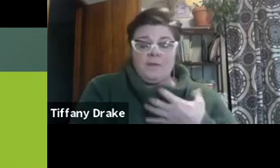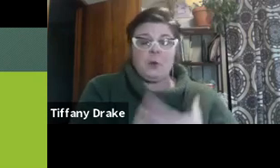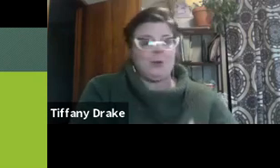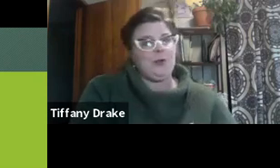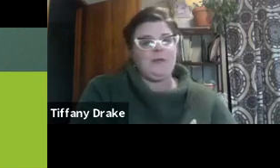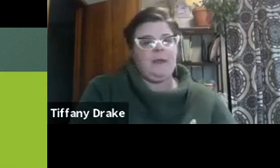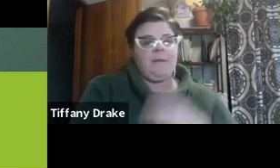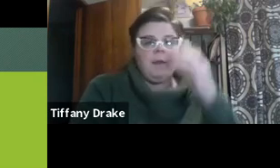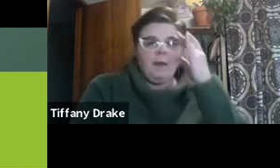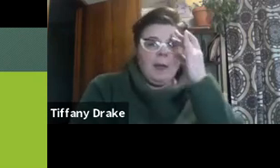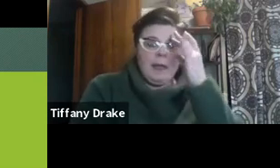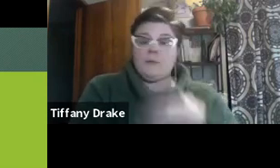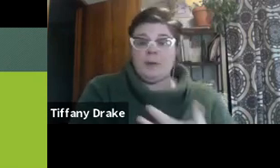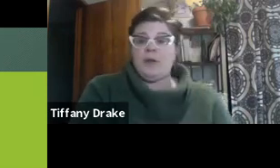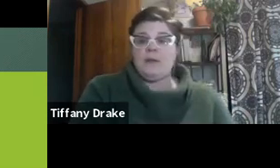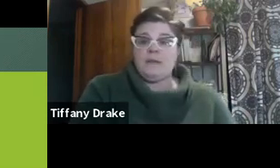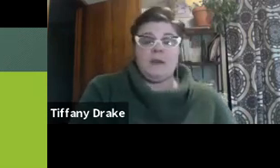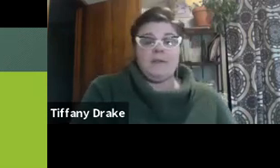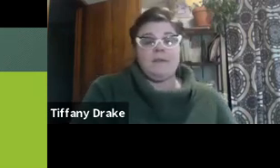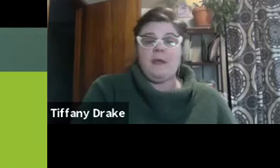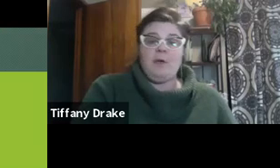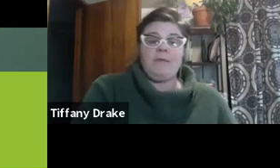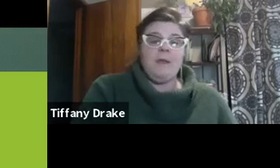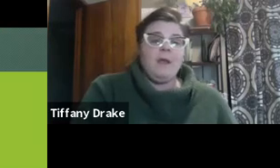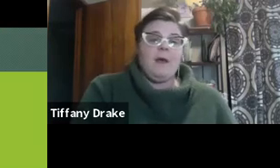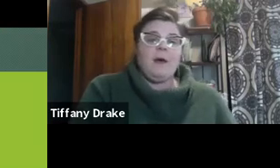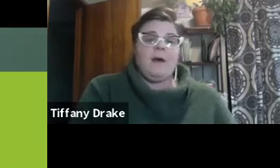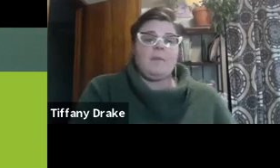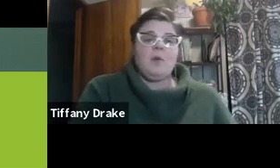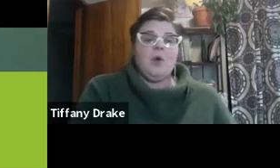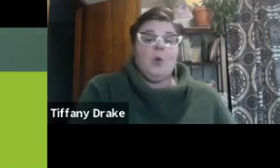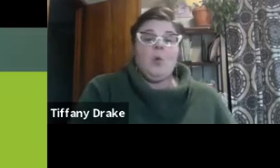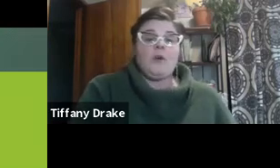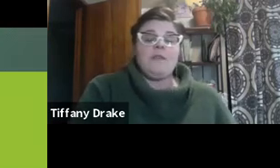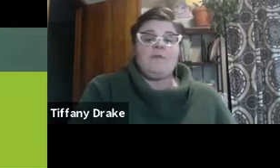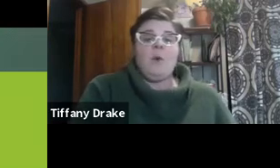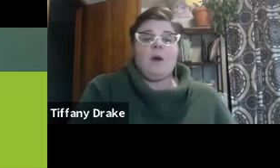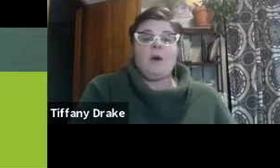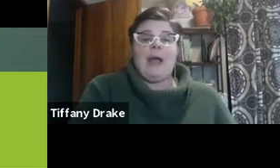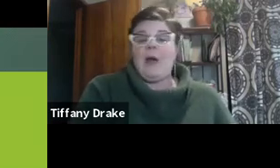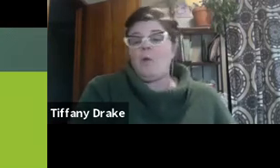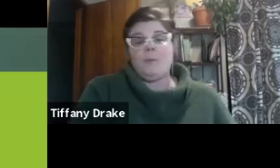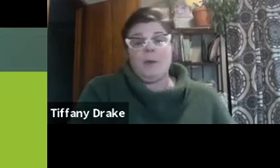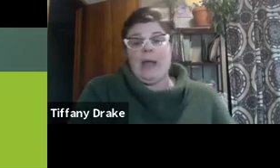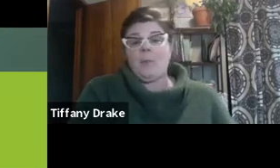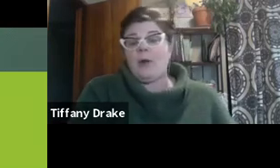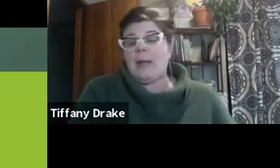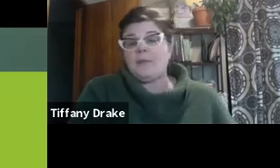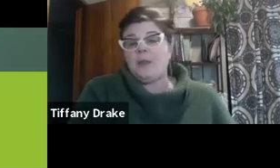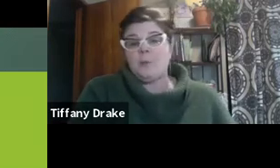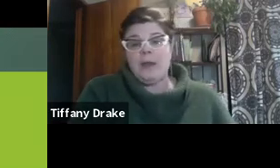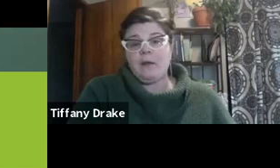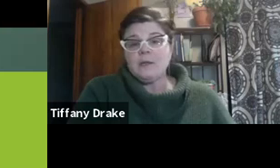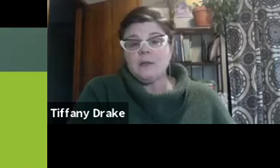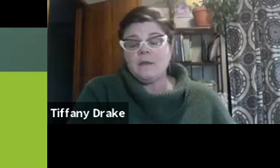a fear producing experience in and of itself. Worry for how perhaps